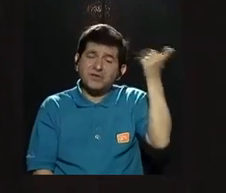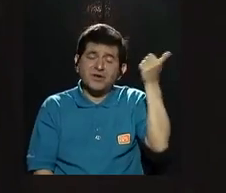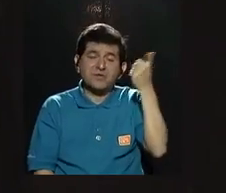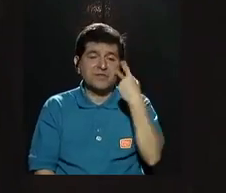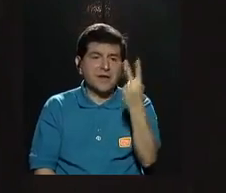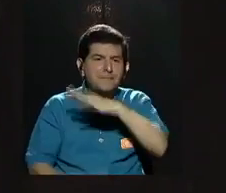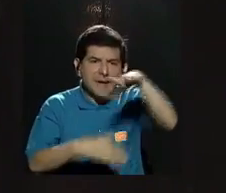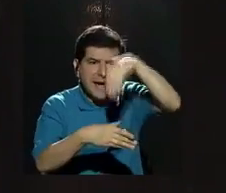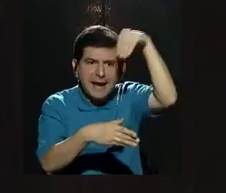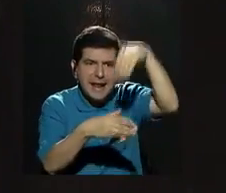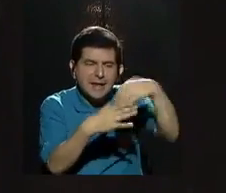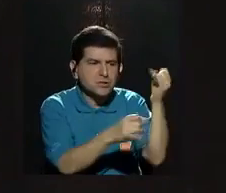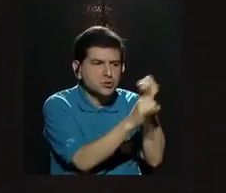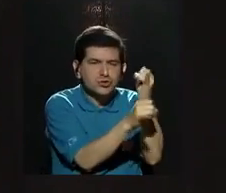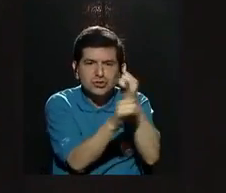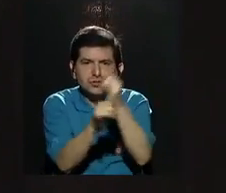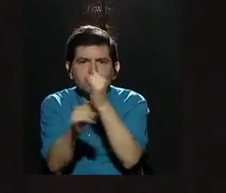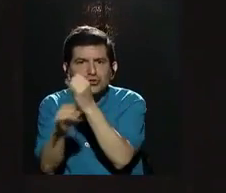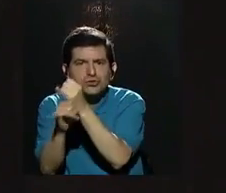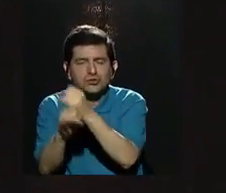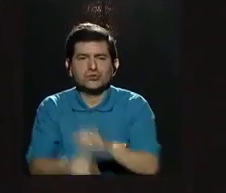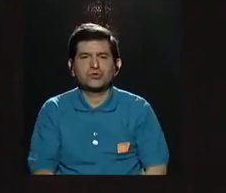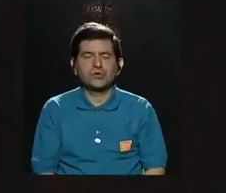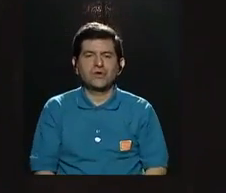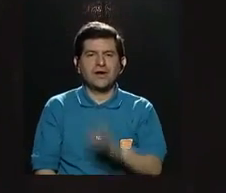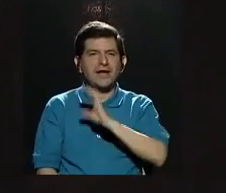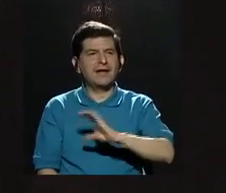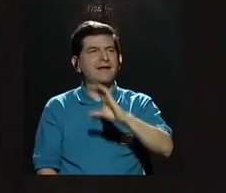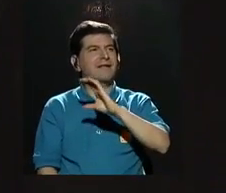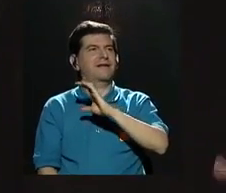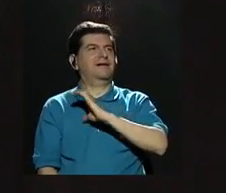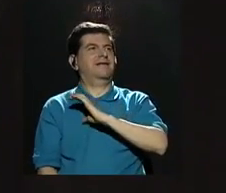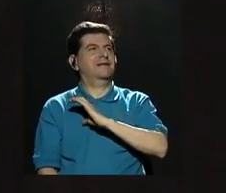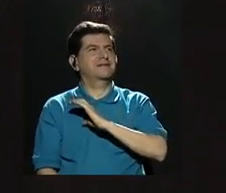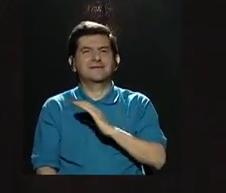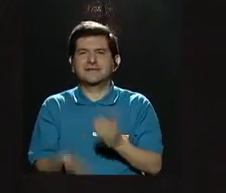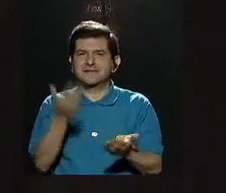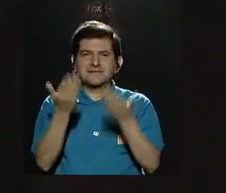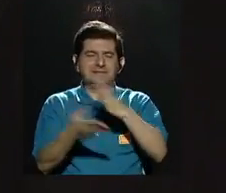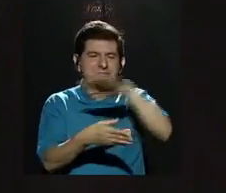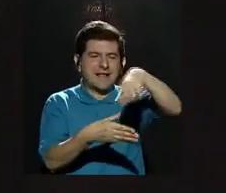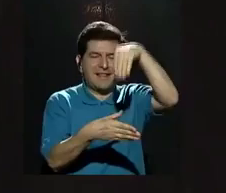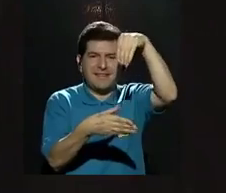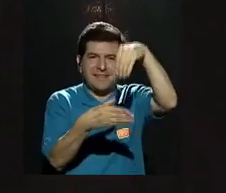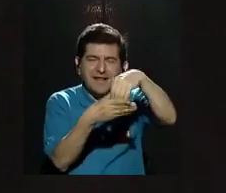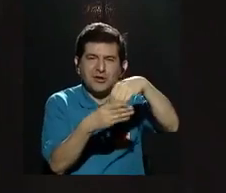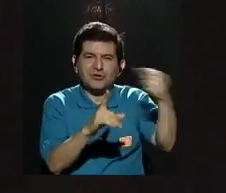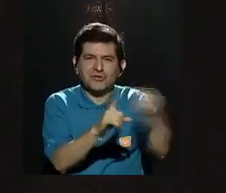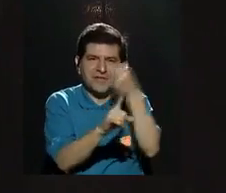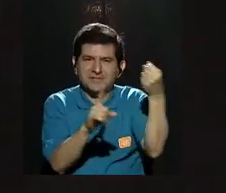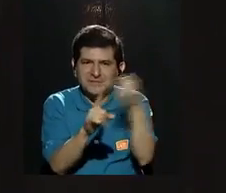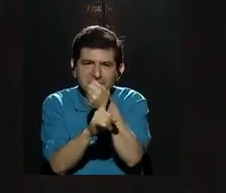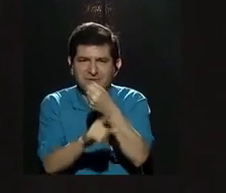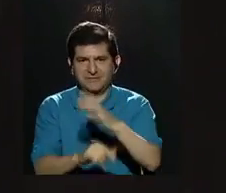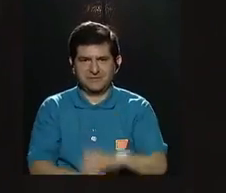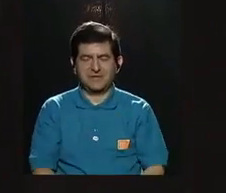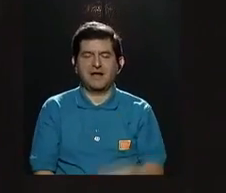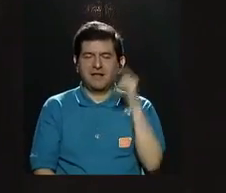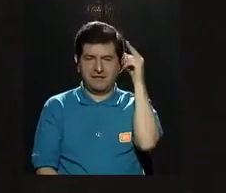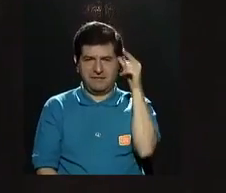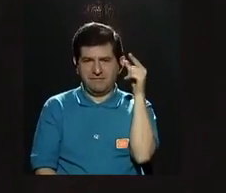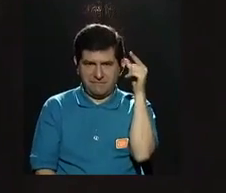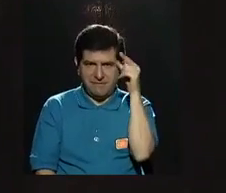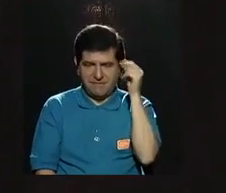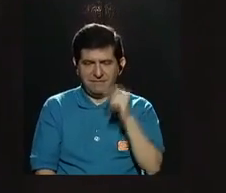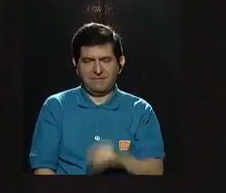the structural character of that violence. This is, of course, a very